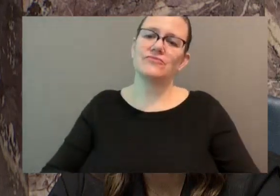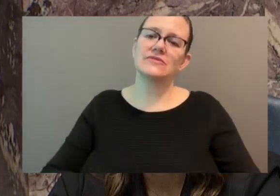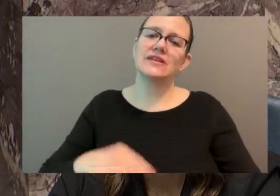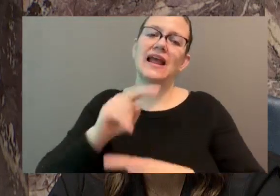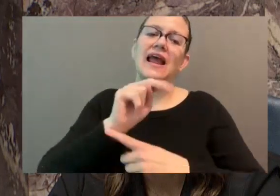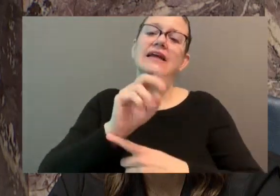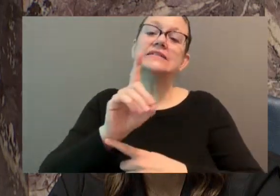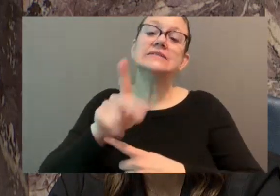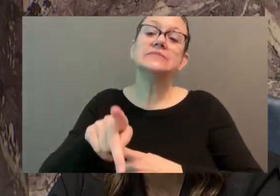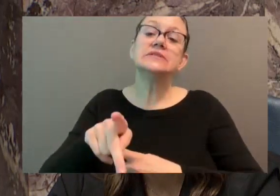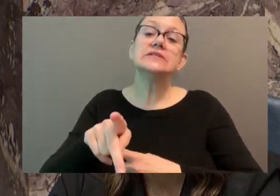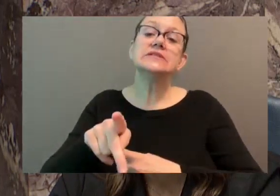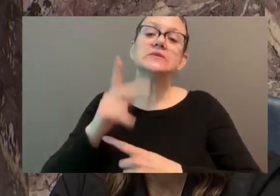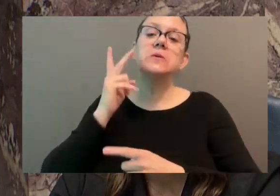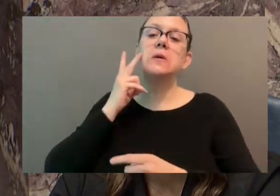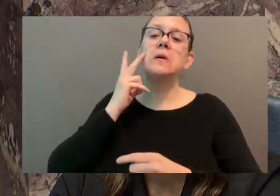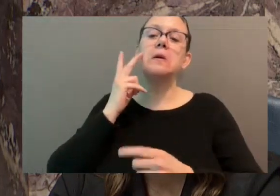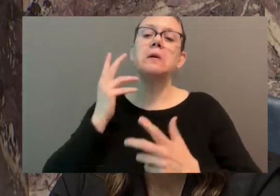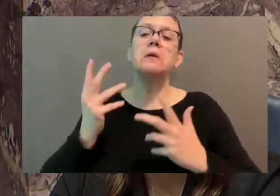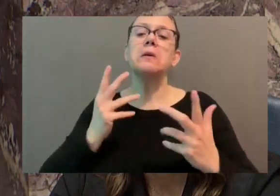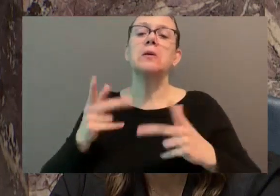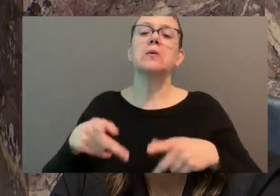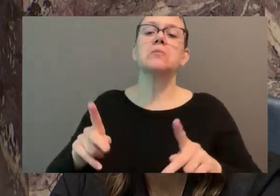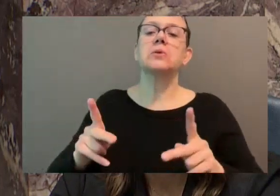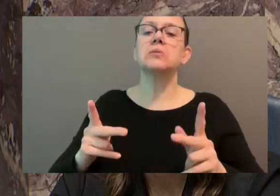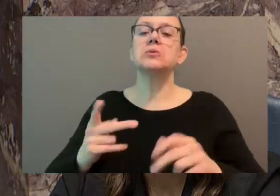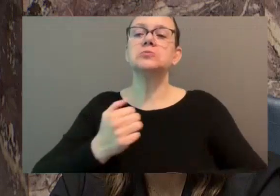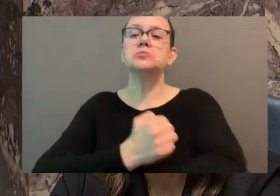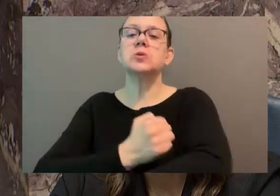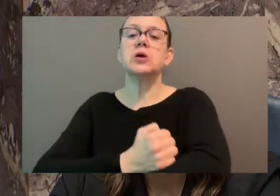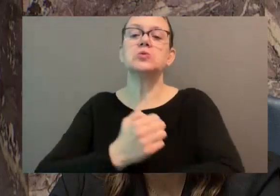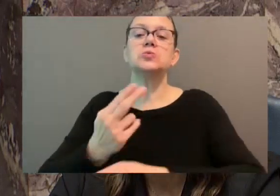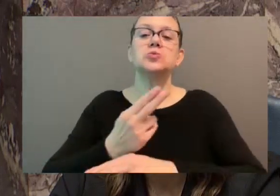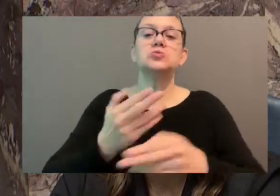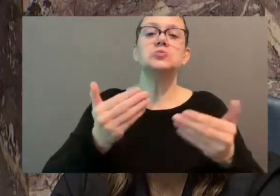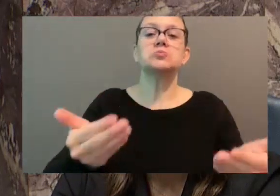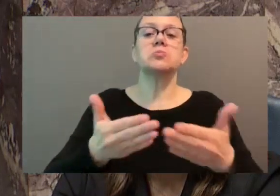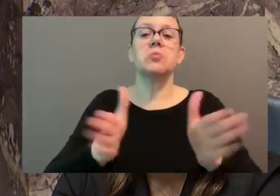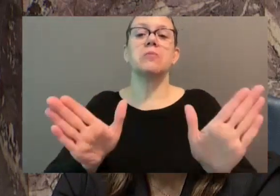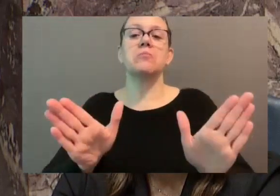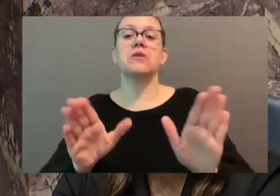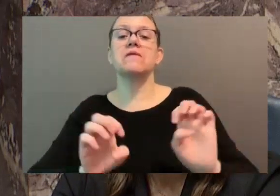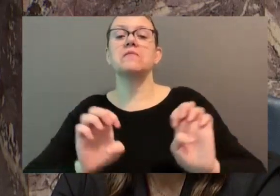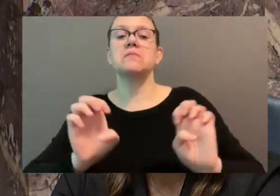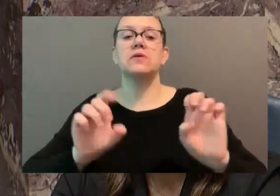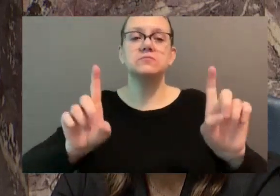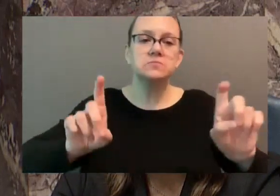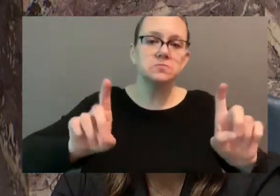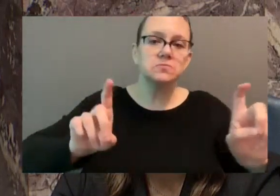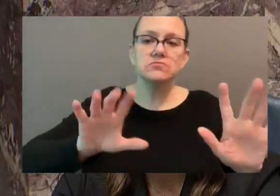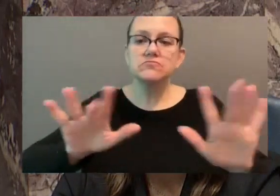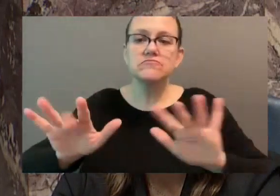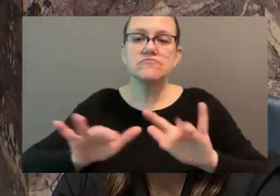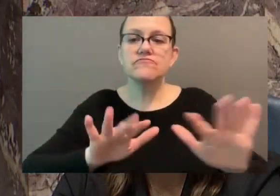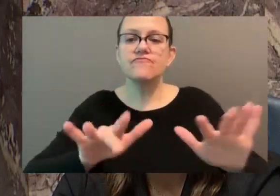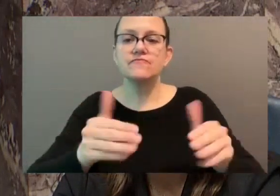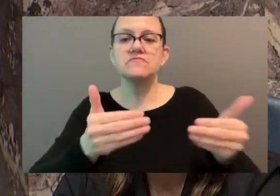do the right thing today and prioritize the safety of nurses and patients over their